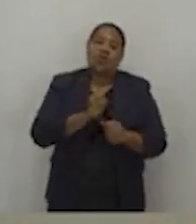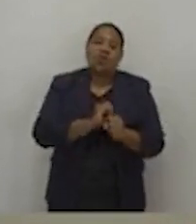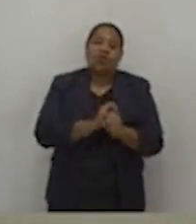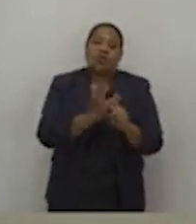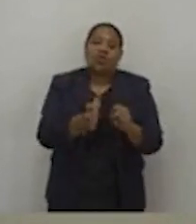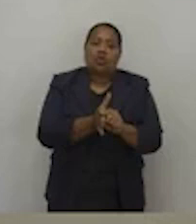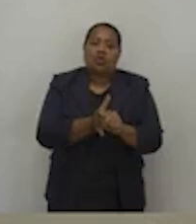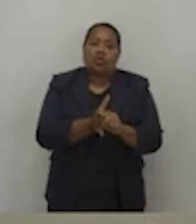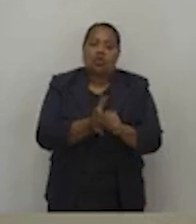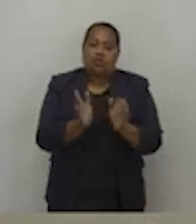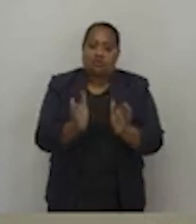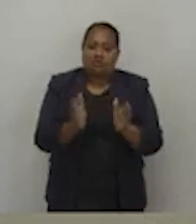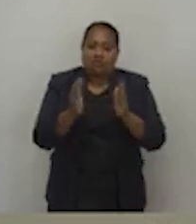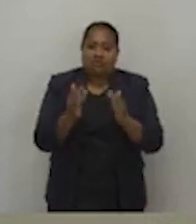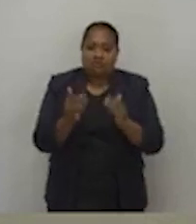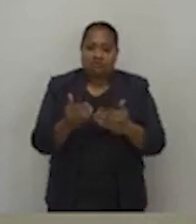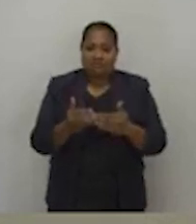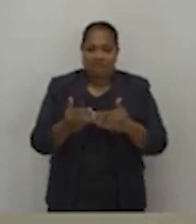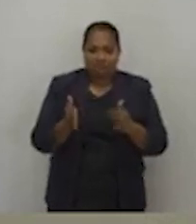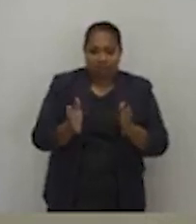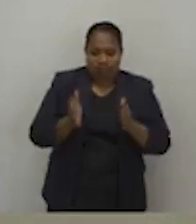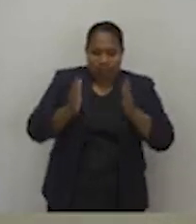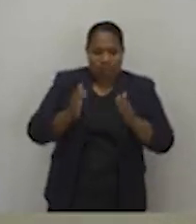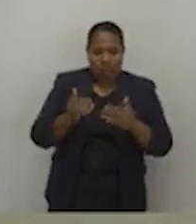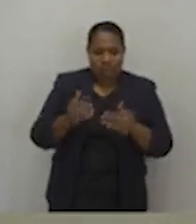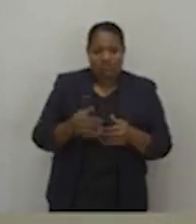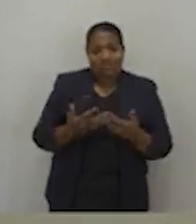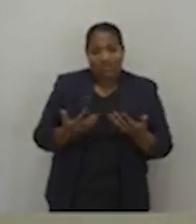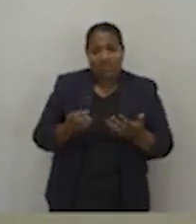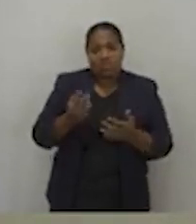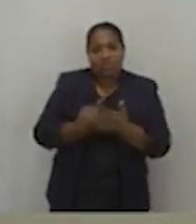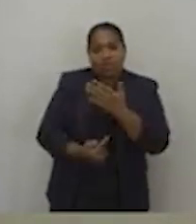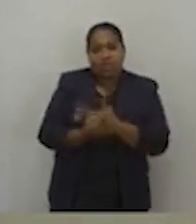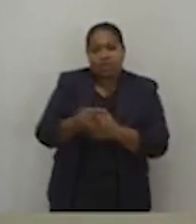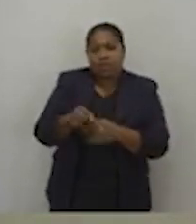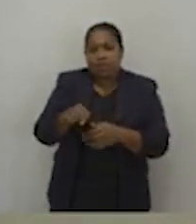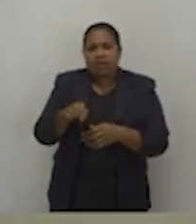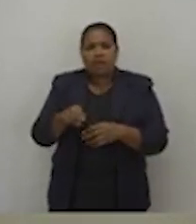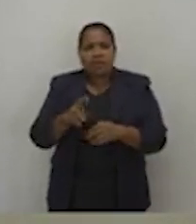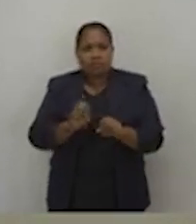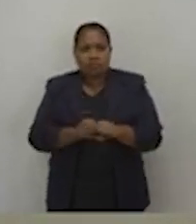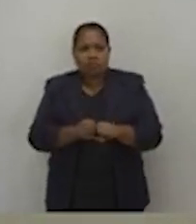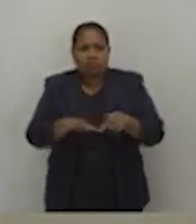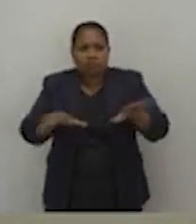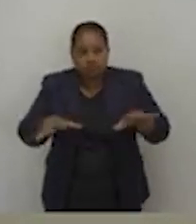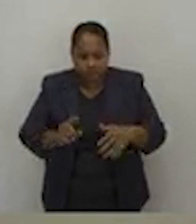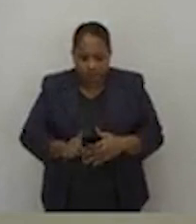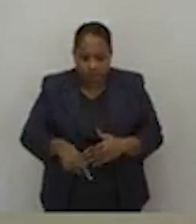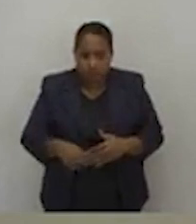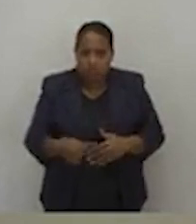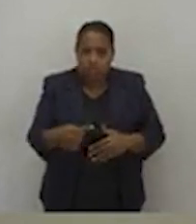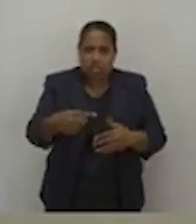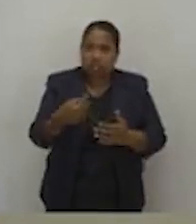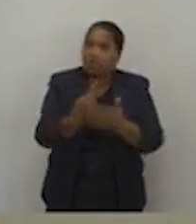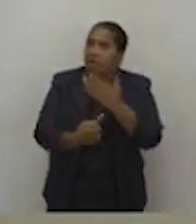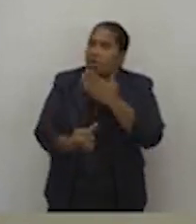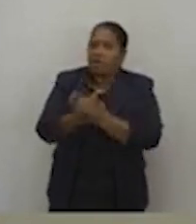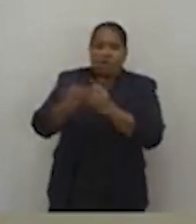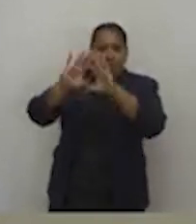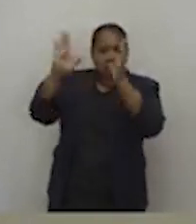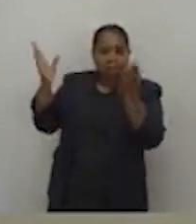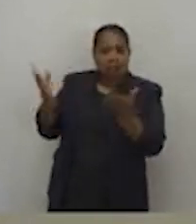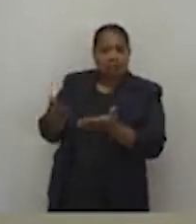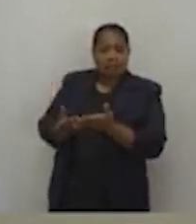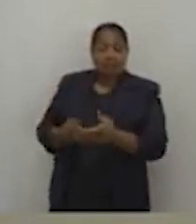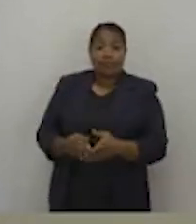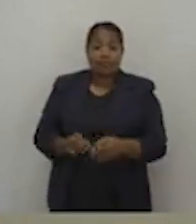us too far comfortable with a pandemic that continued to rage beyond our shores. Social distancing